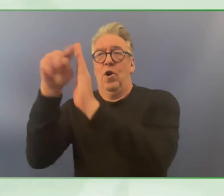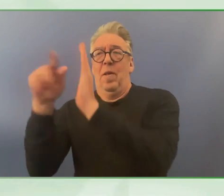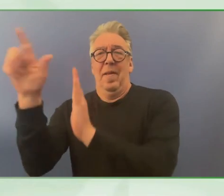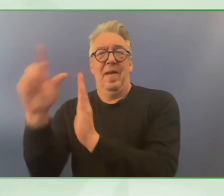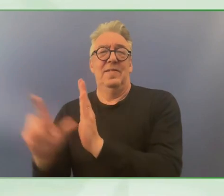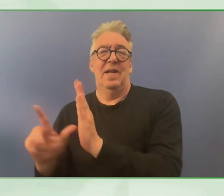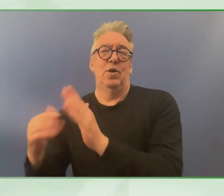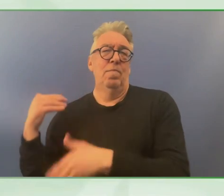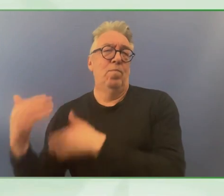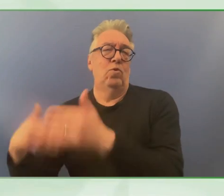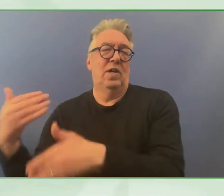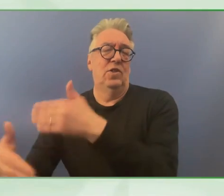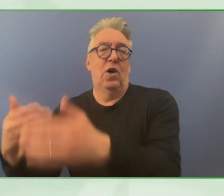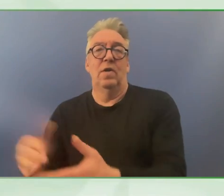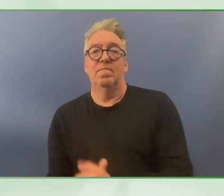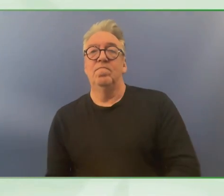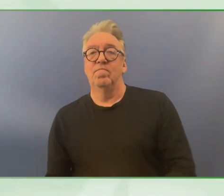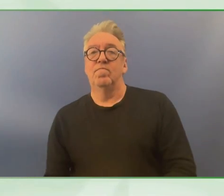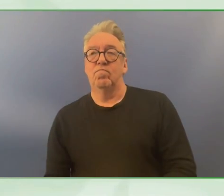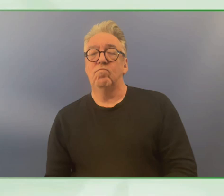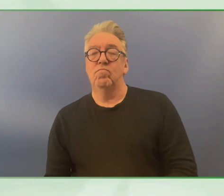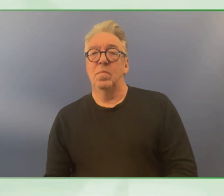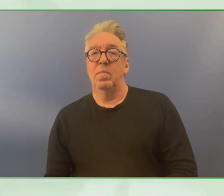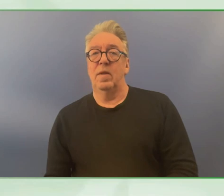in strong collaboration with the